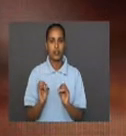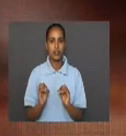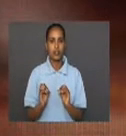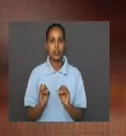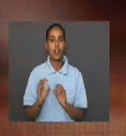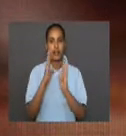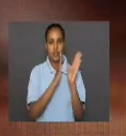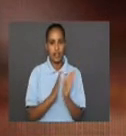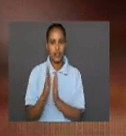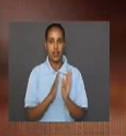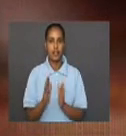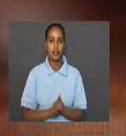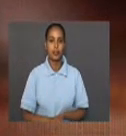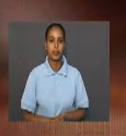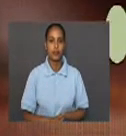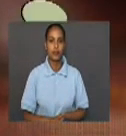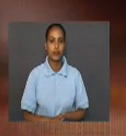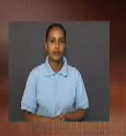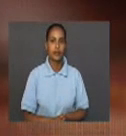Students, let's get ready.